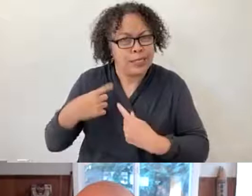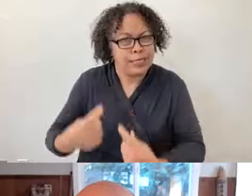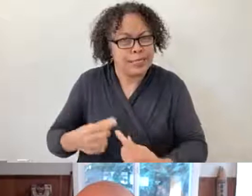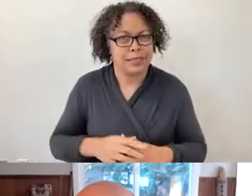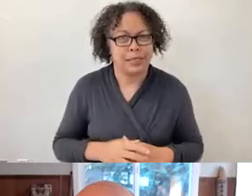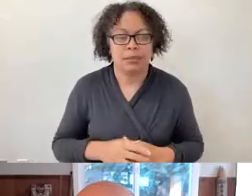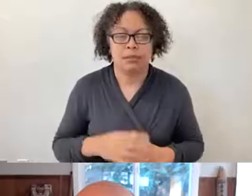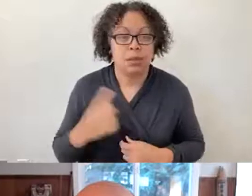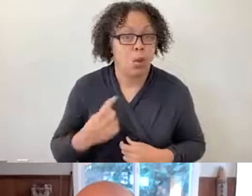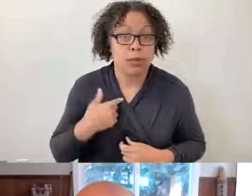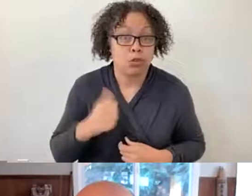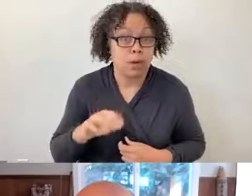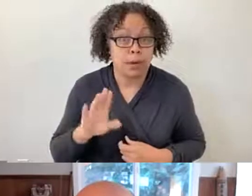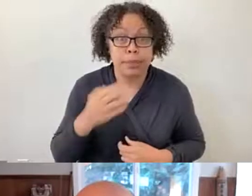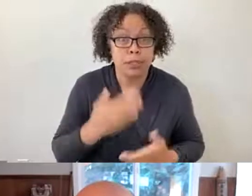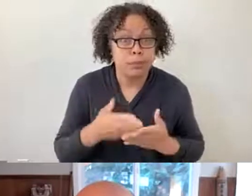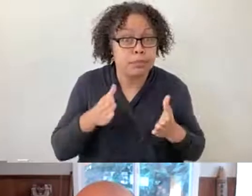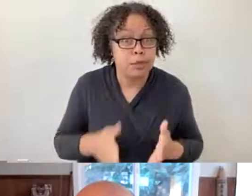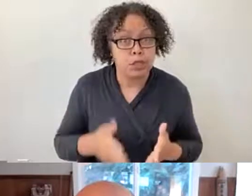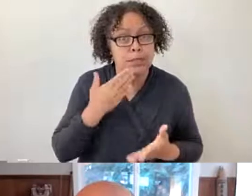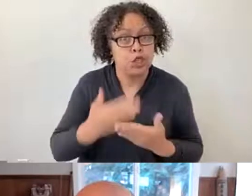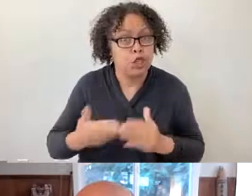tried to be a decent person and a decent partner.